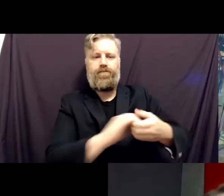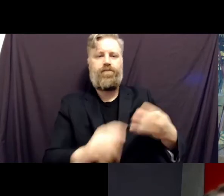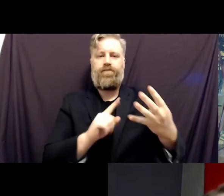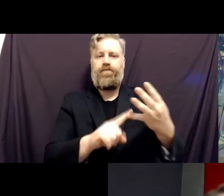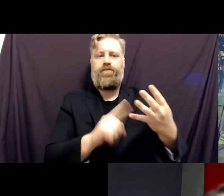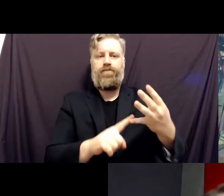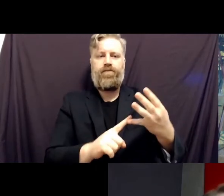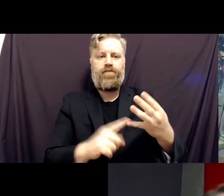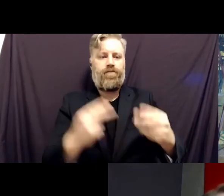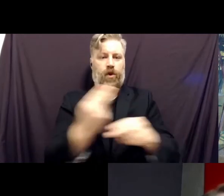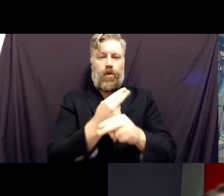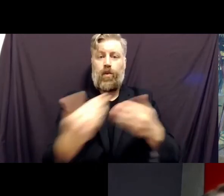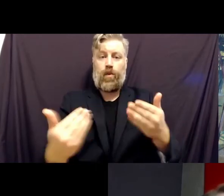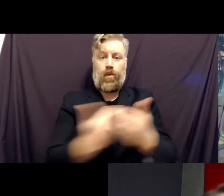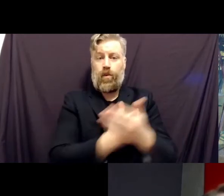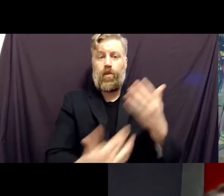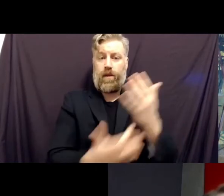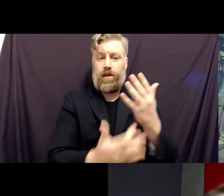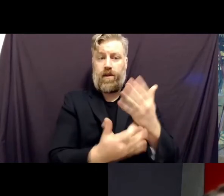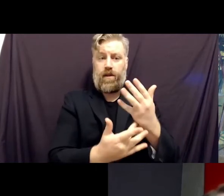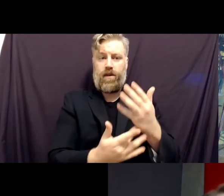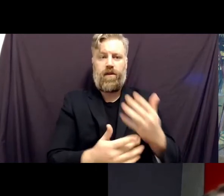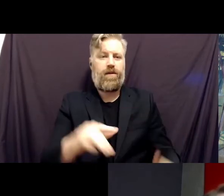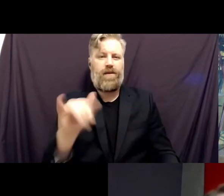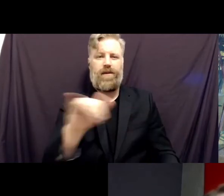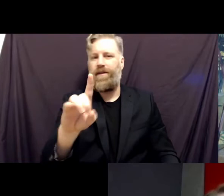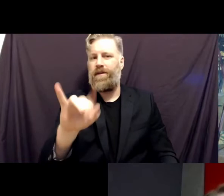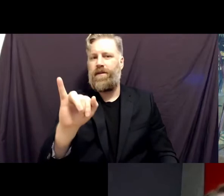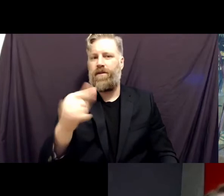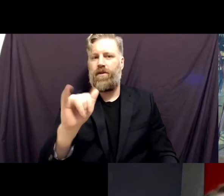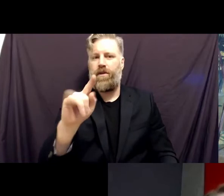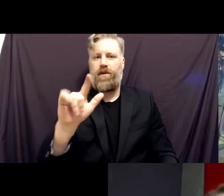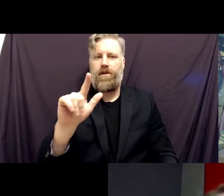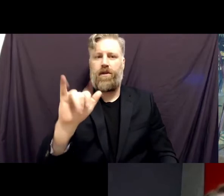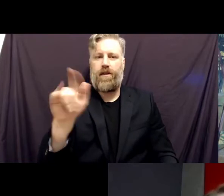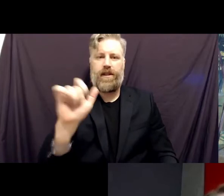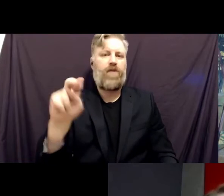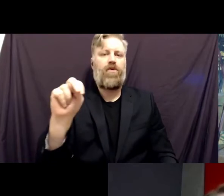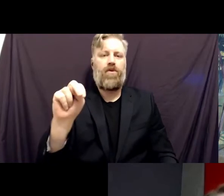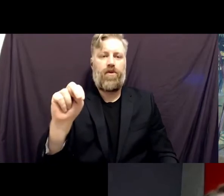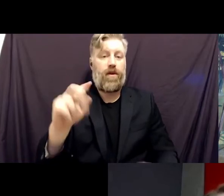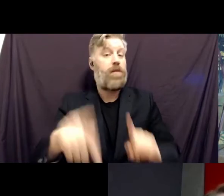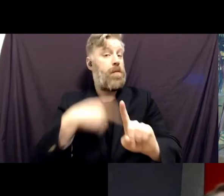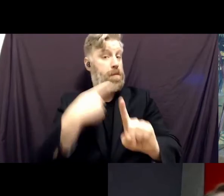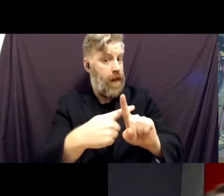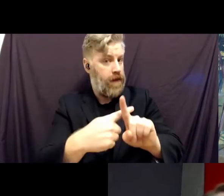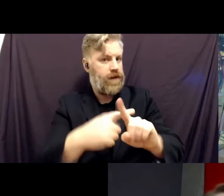use of new technologies like digitalization, hand in hand with